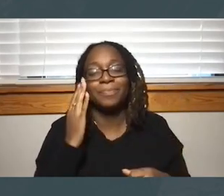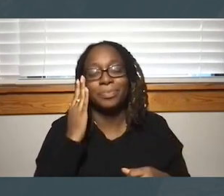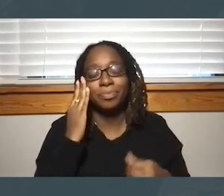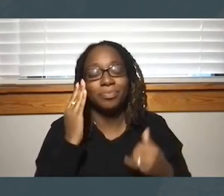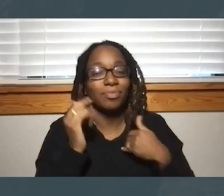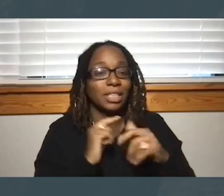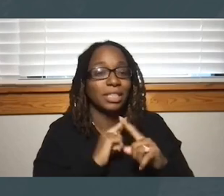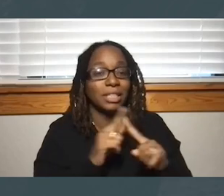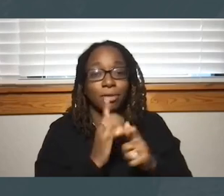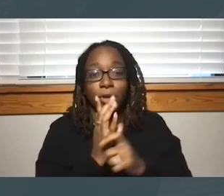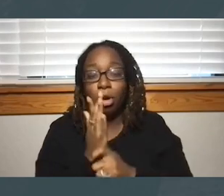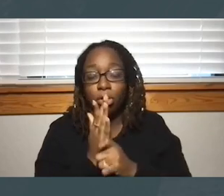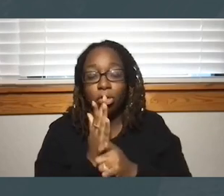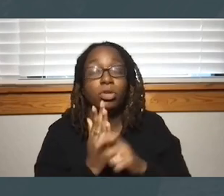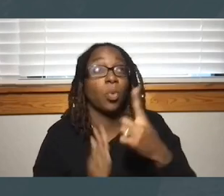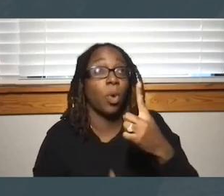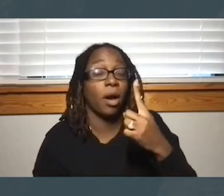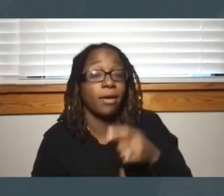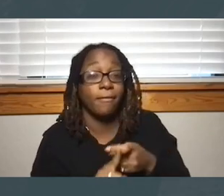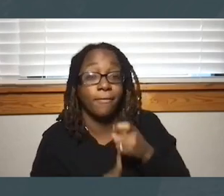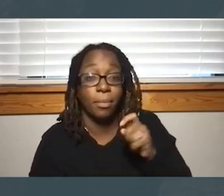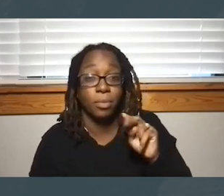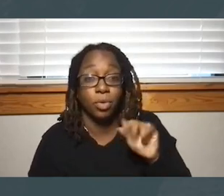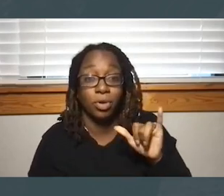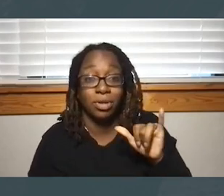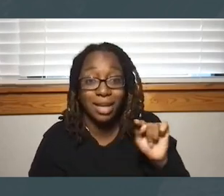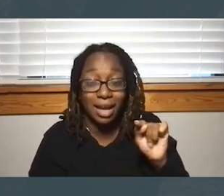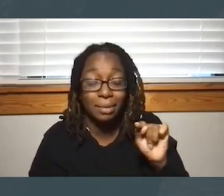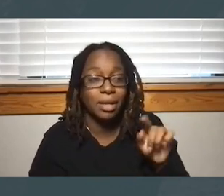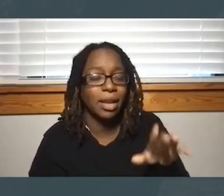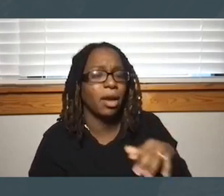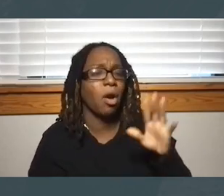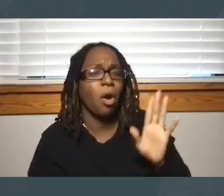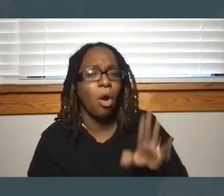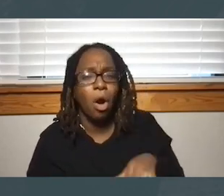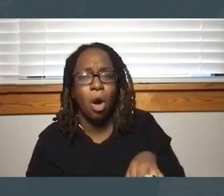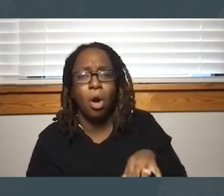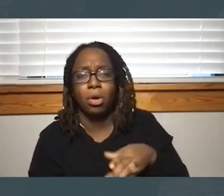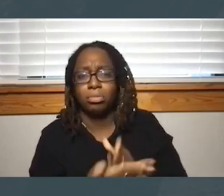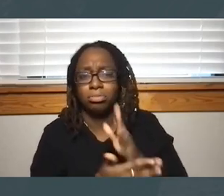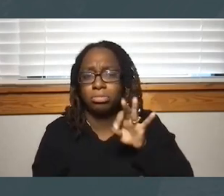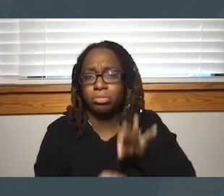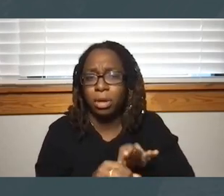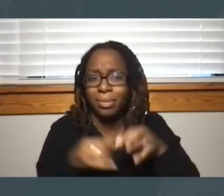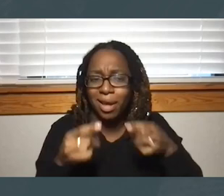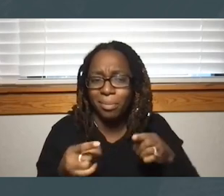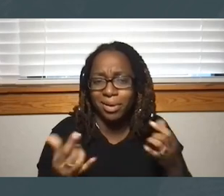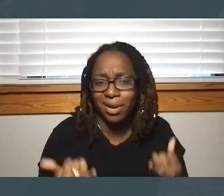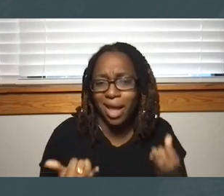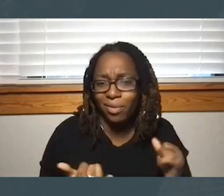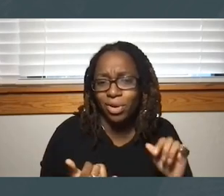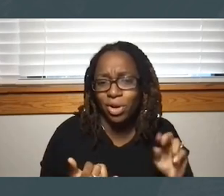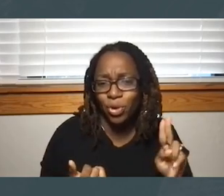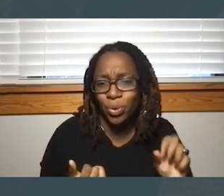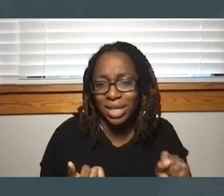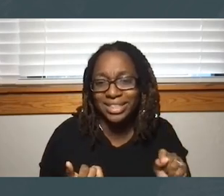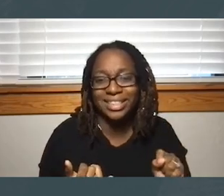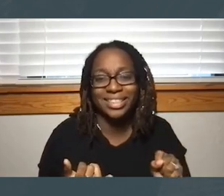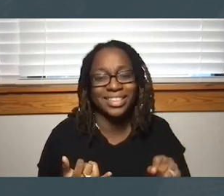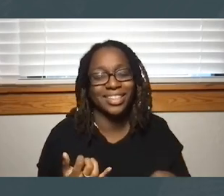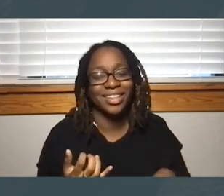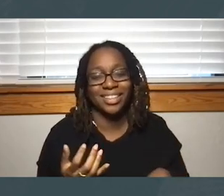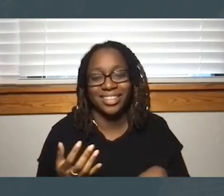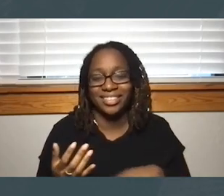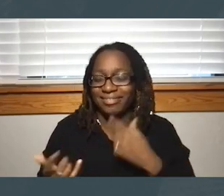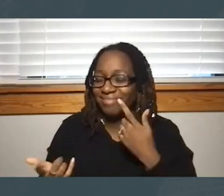the cover of the New York Times, democracy's in crisis in the US, and it's just like, you know, it's